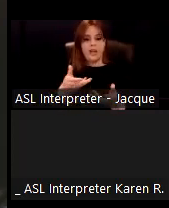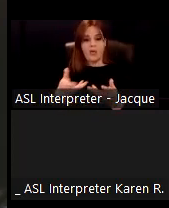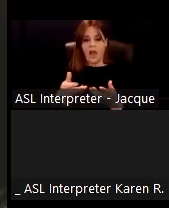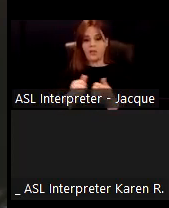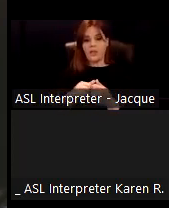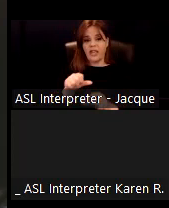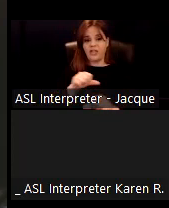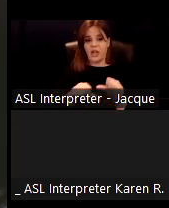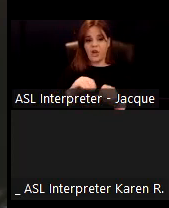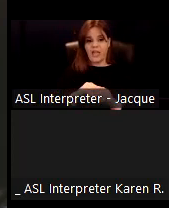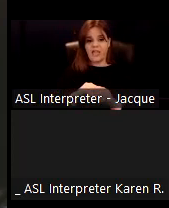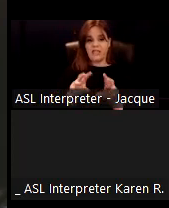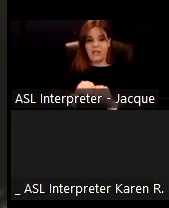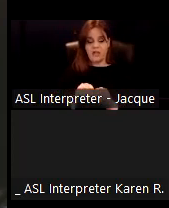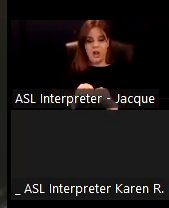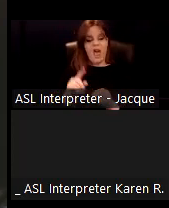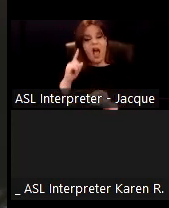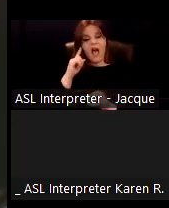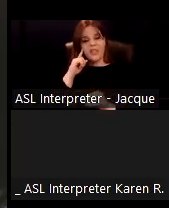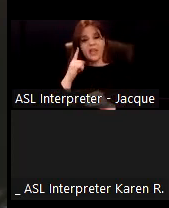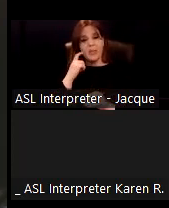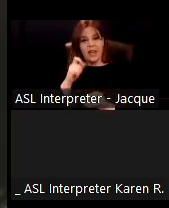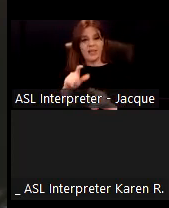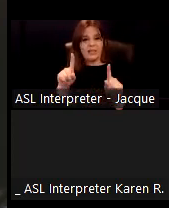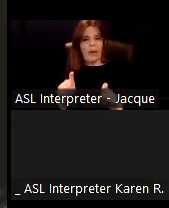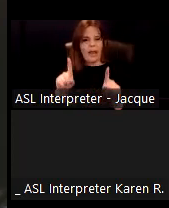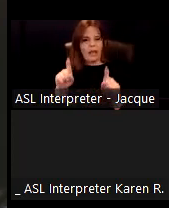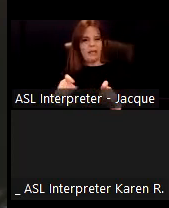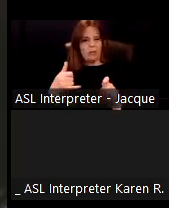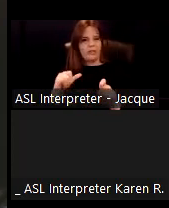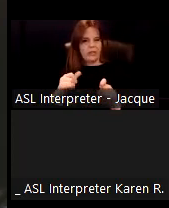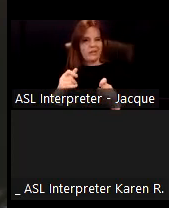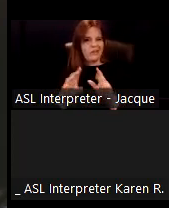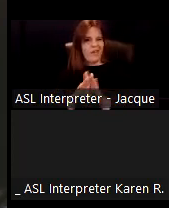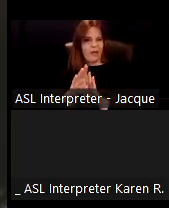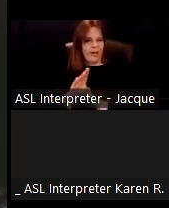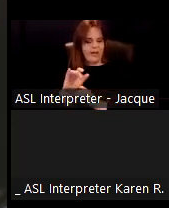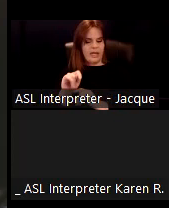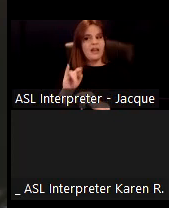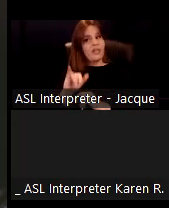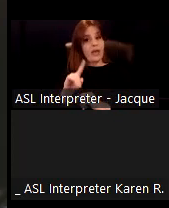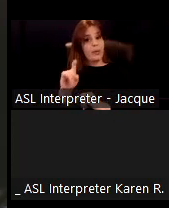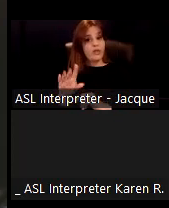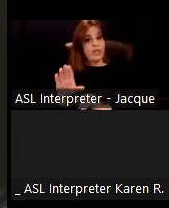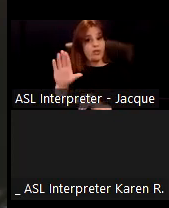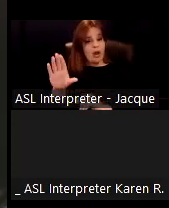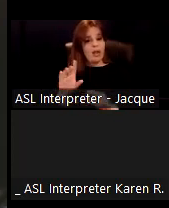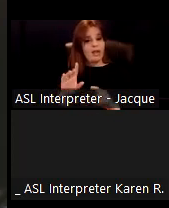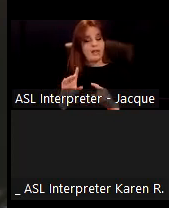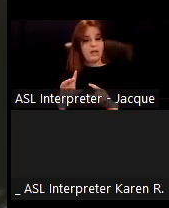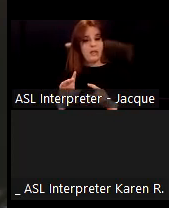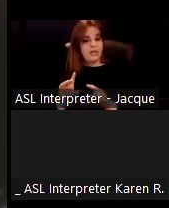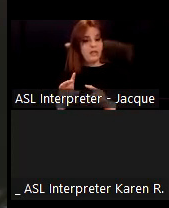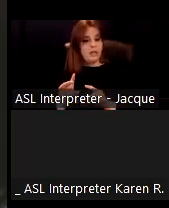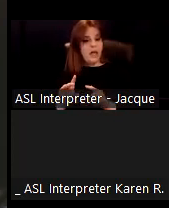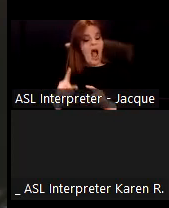welcome session? And I think because this is a pilot and so we're still shaping it, that question is great. It's, I